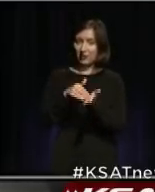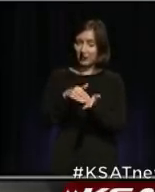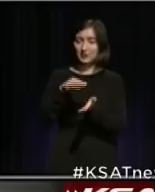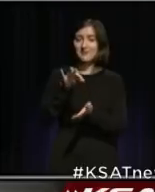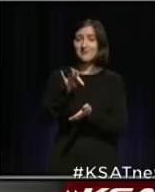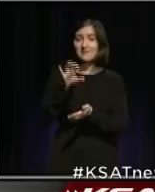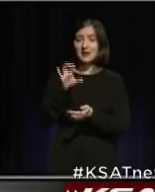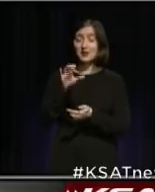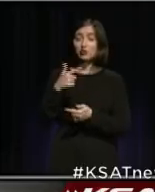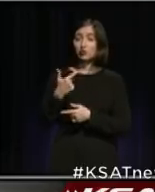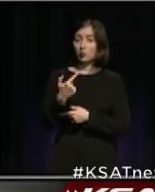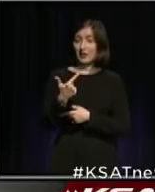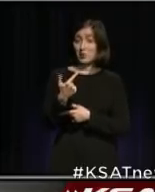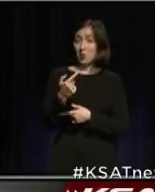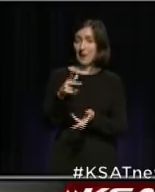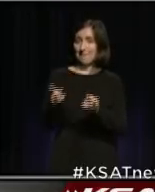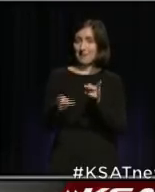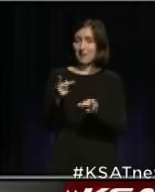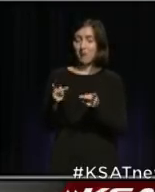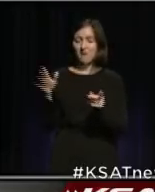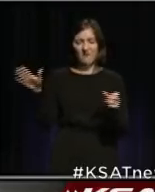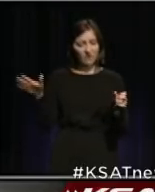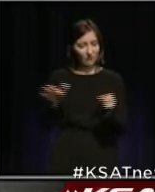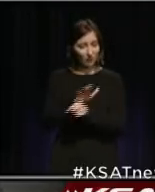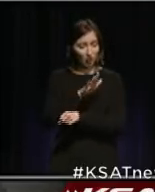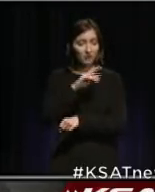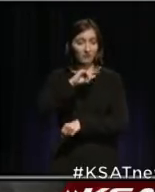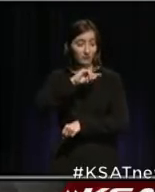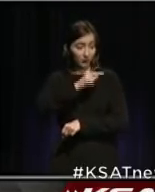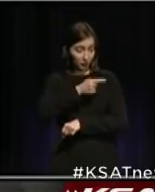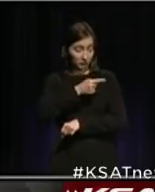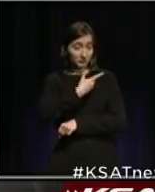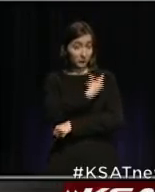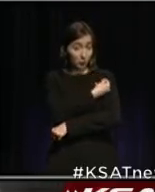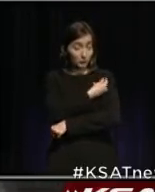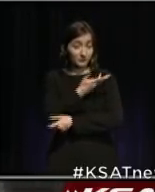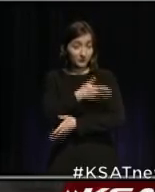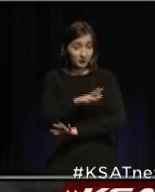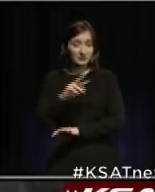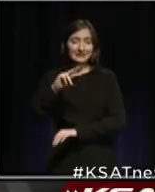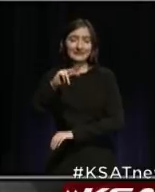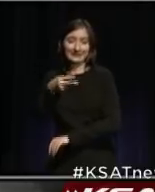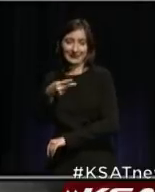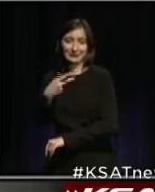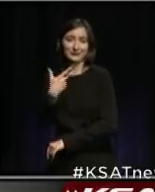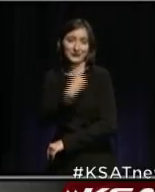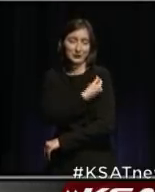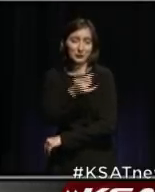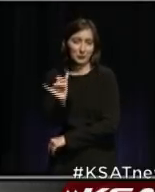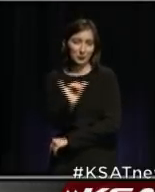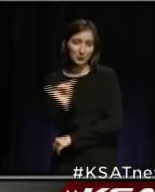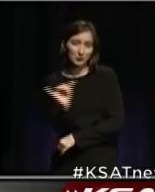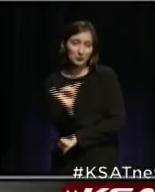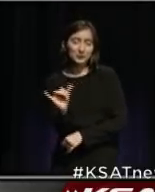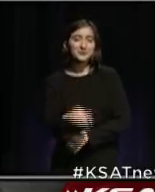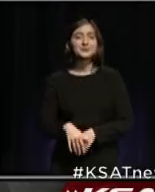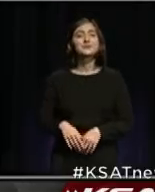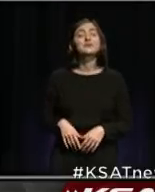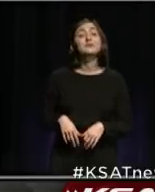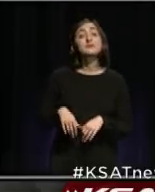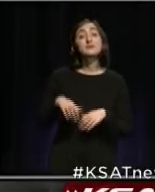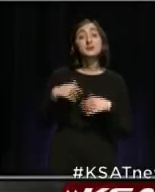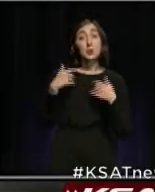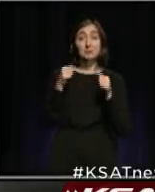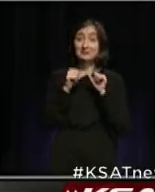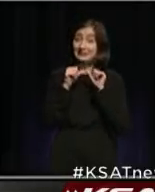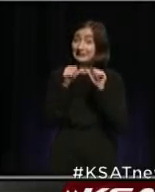157,921 people with the full vaccination. That's both doses of the brands that are available to us right now. Let's